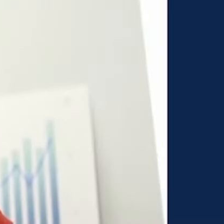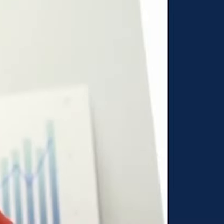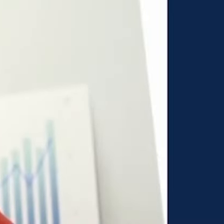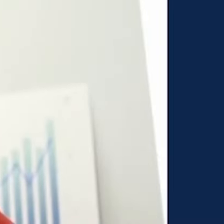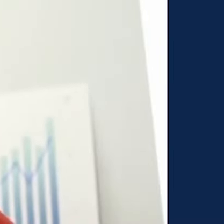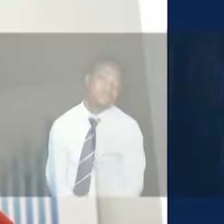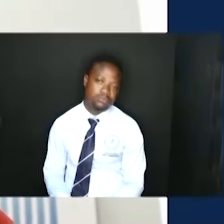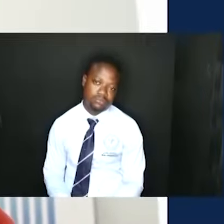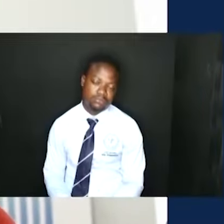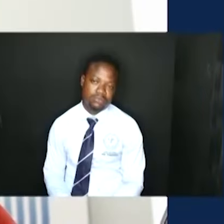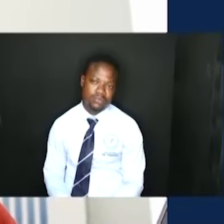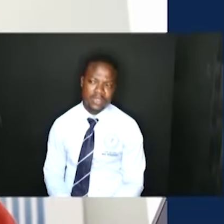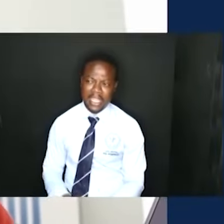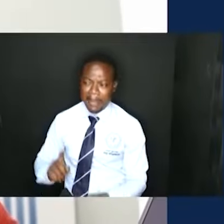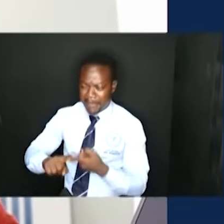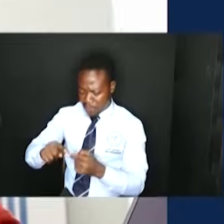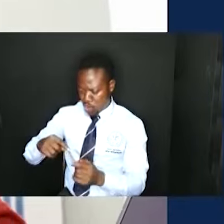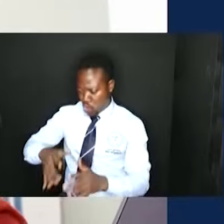Confession is with an intent.